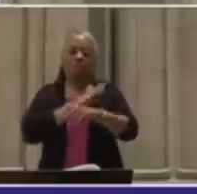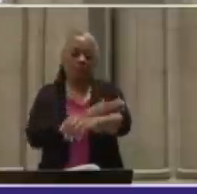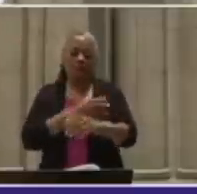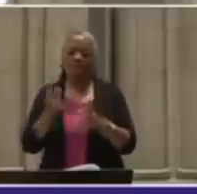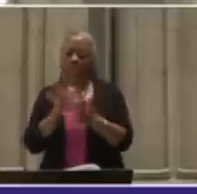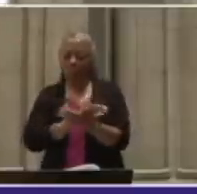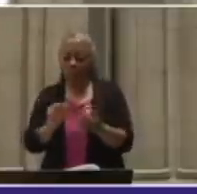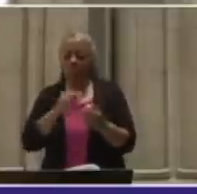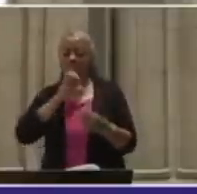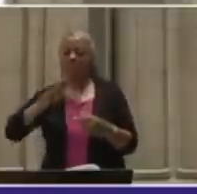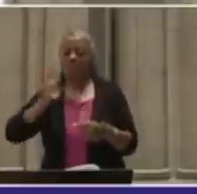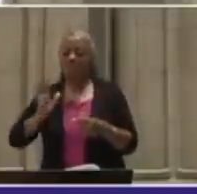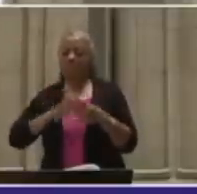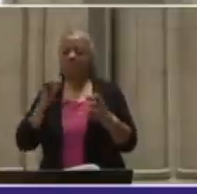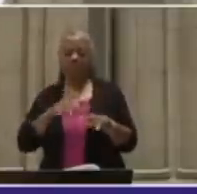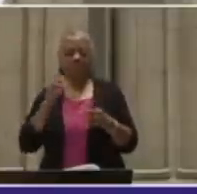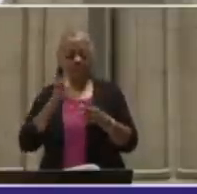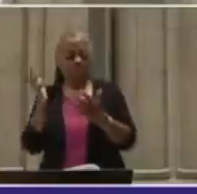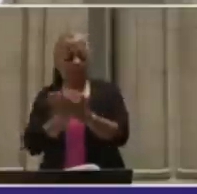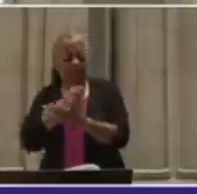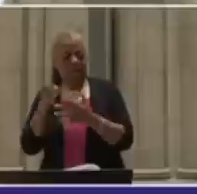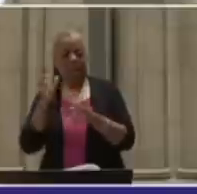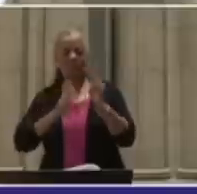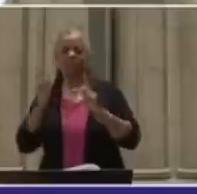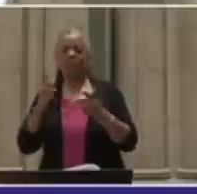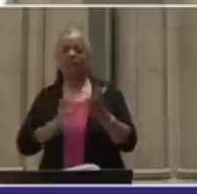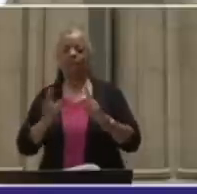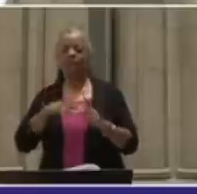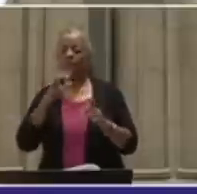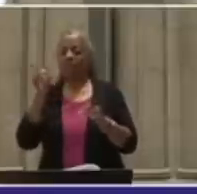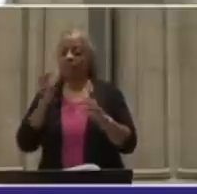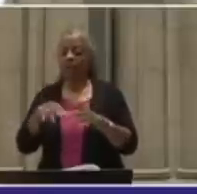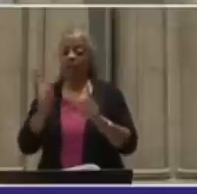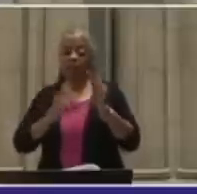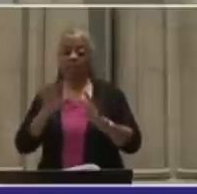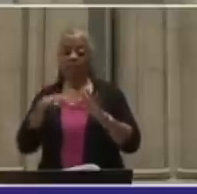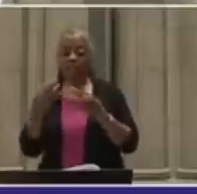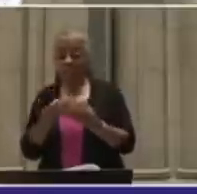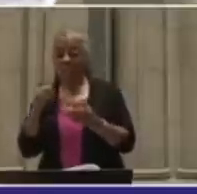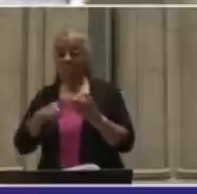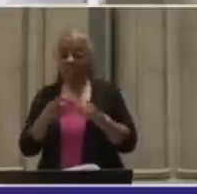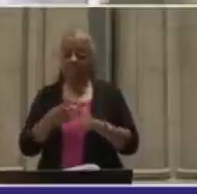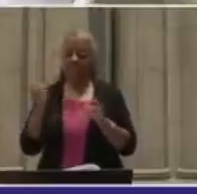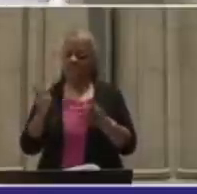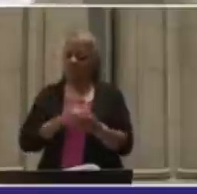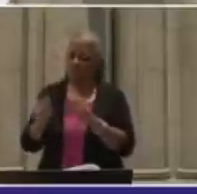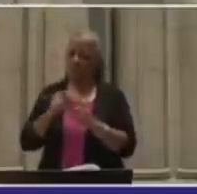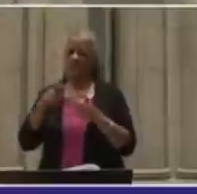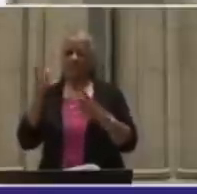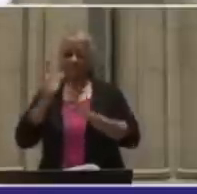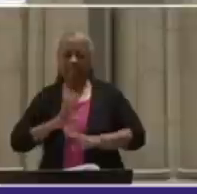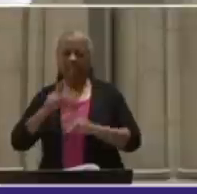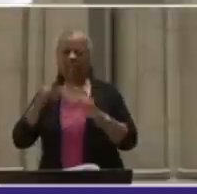ancient vengeance, proclaim your people's hour, the dreaded disappearance of family and friend, the torture and the silence, the fear that knows